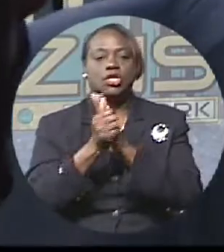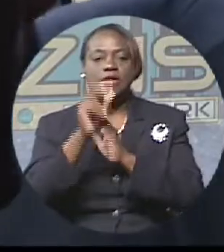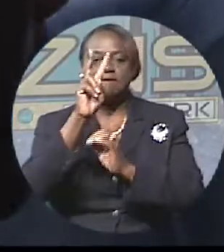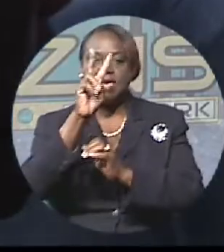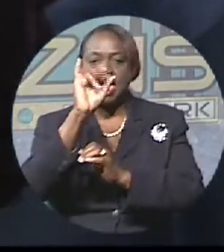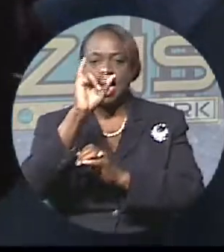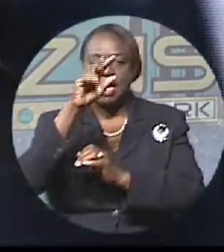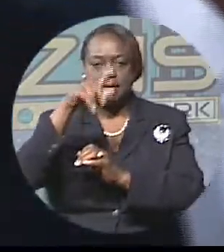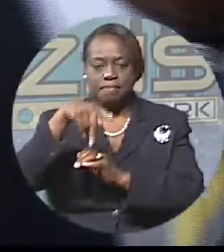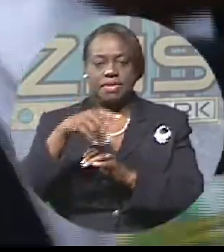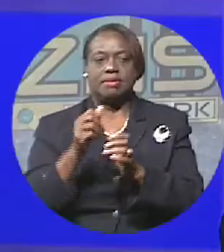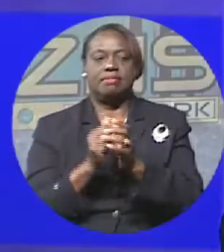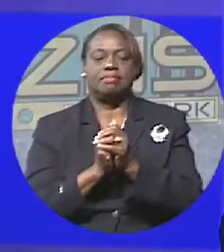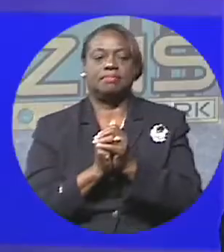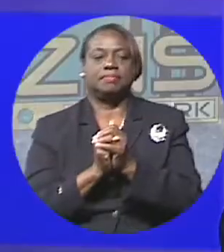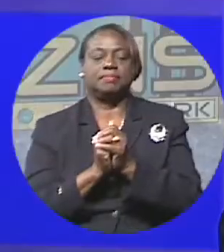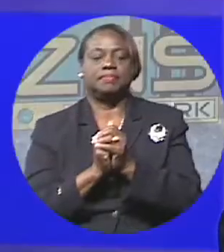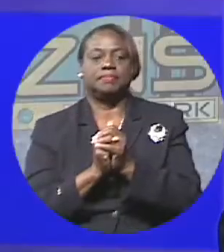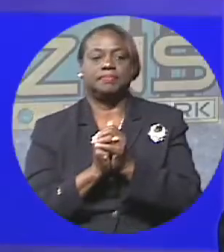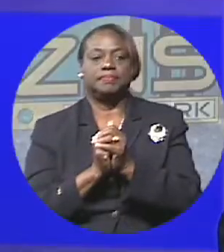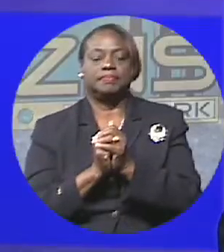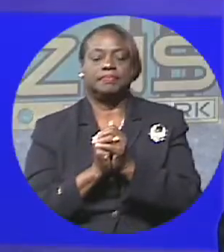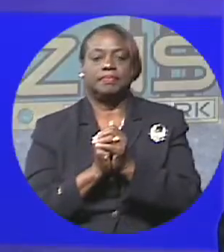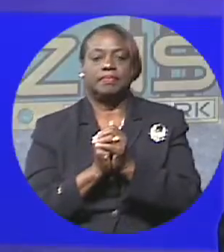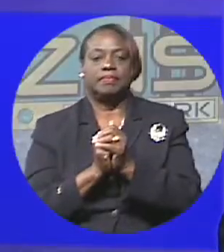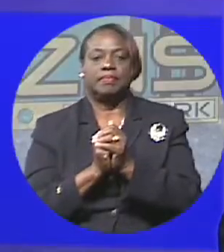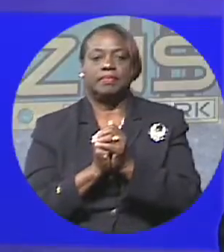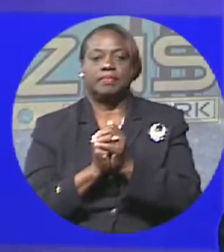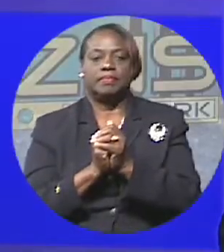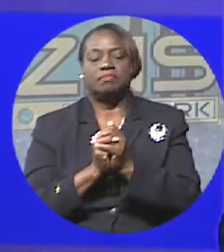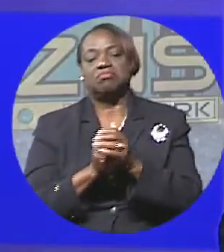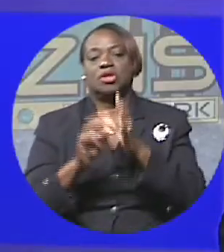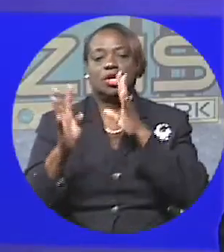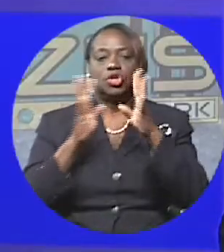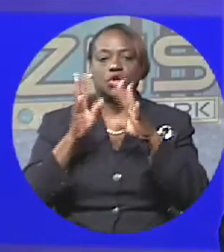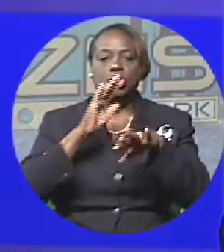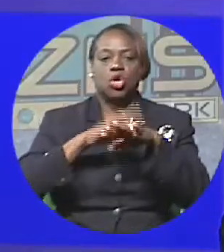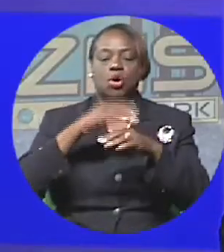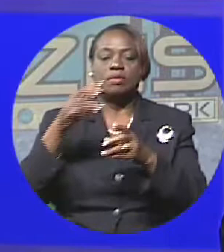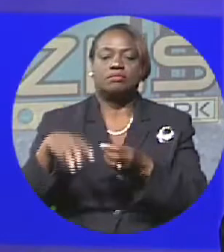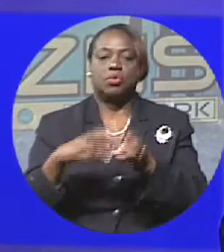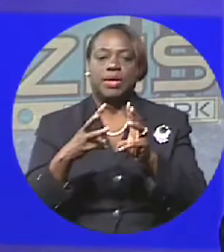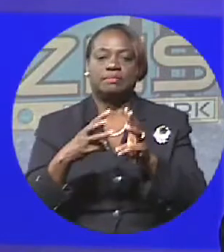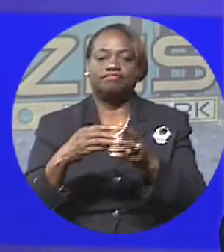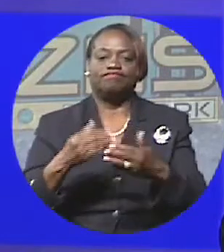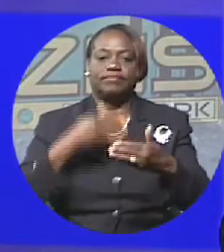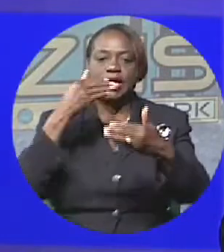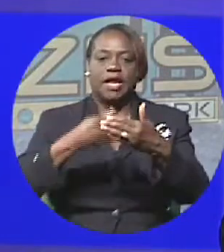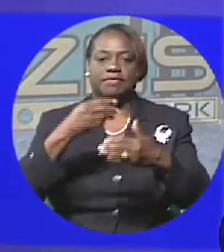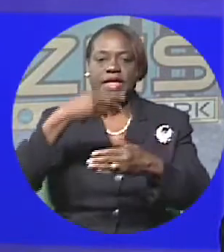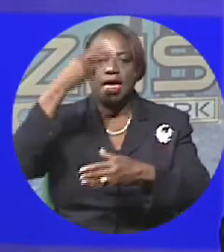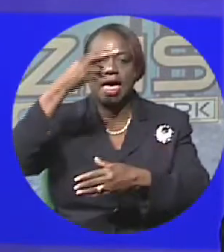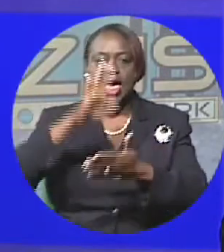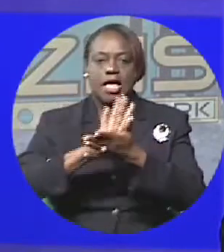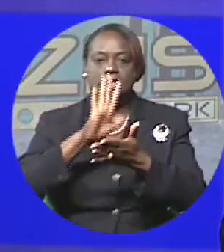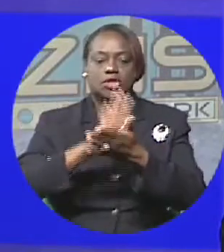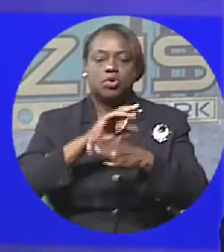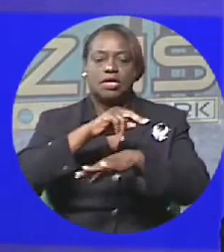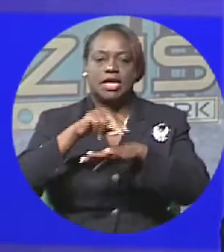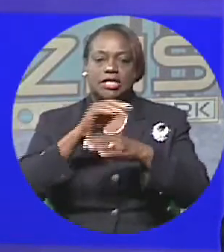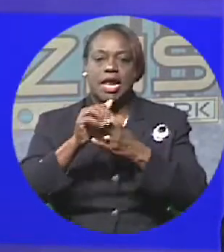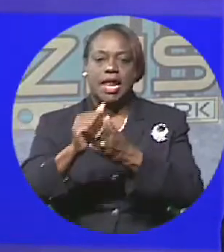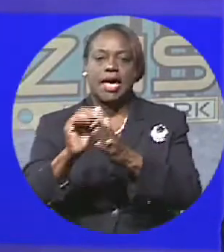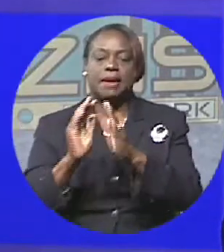down and buy your tickets today. Now, trash talking is already underway ahead of the high school nationals and is being led by a